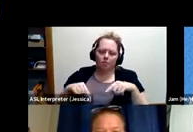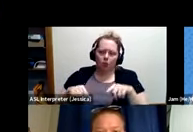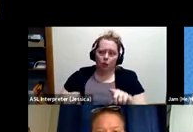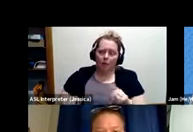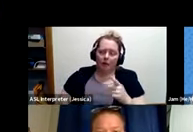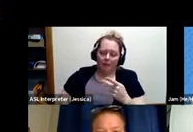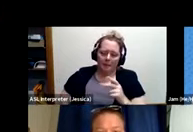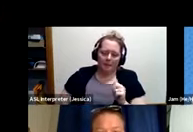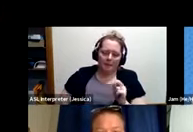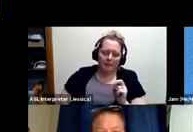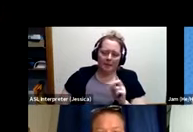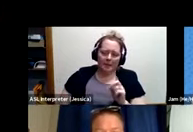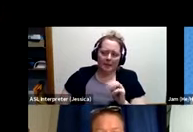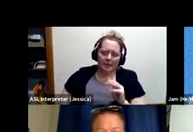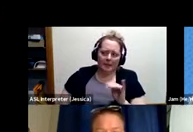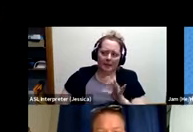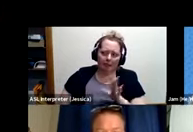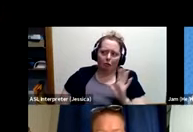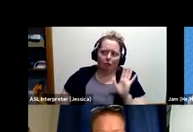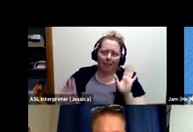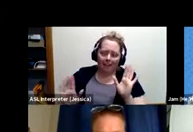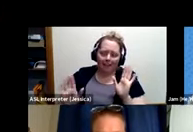awesome. Coley, how about you?